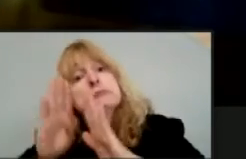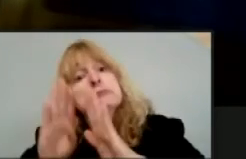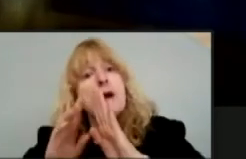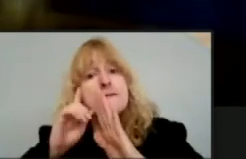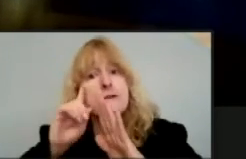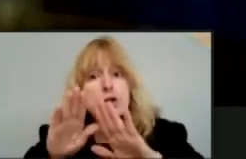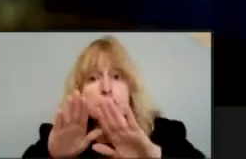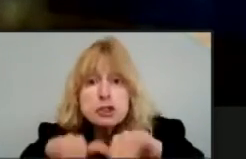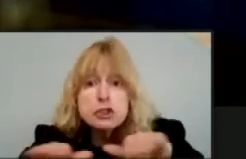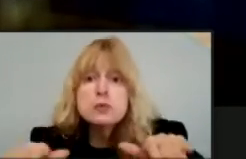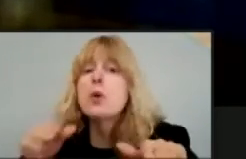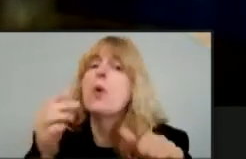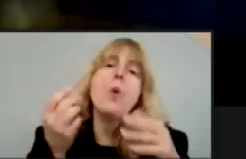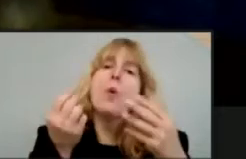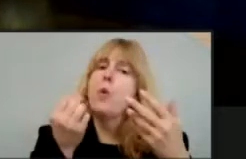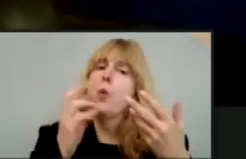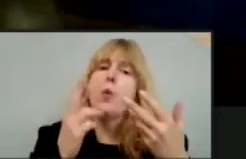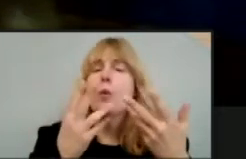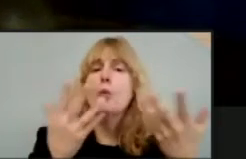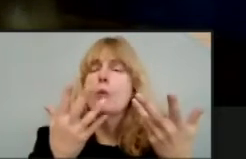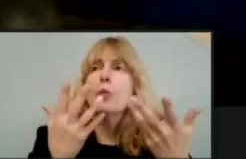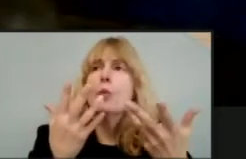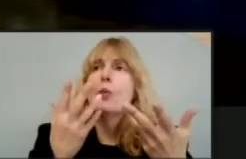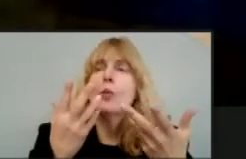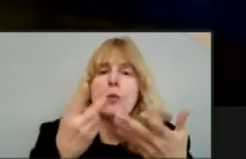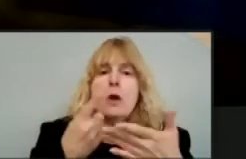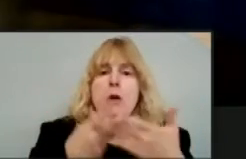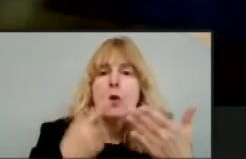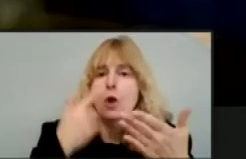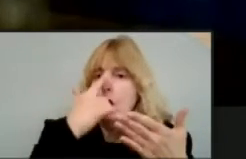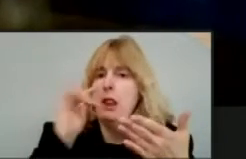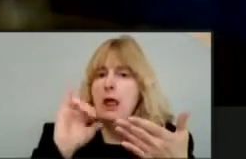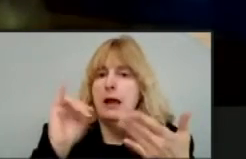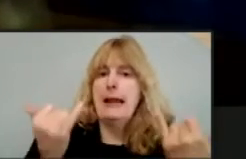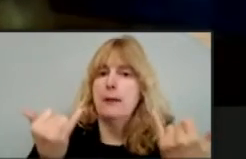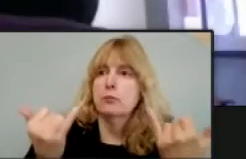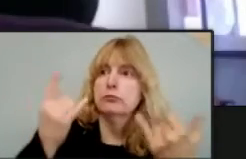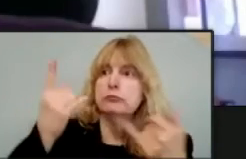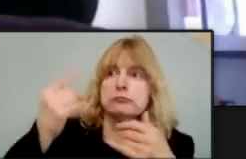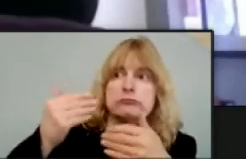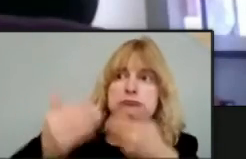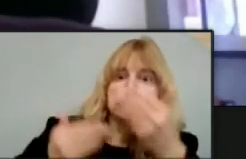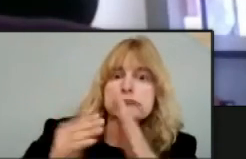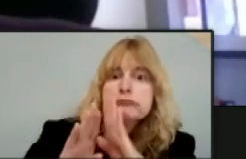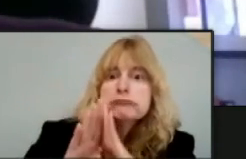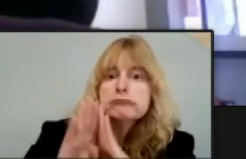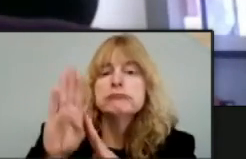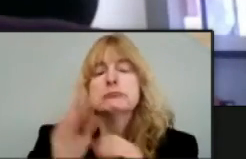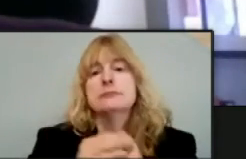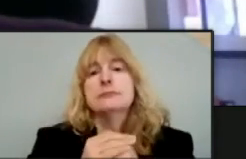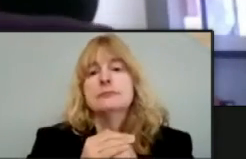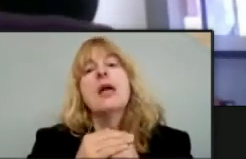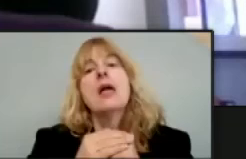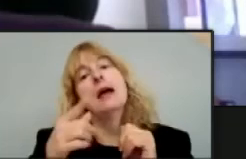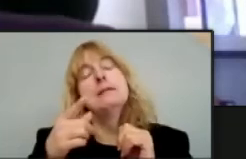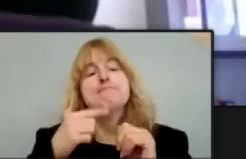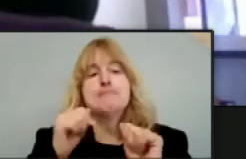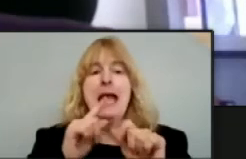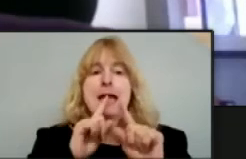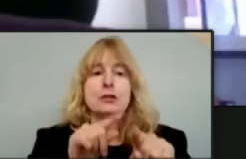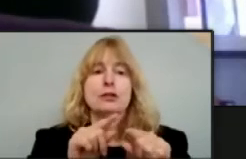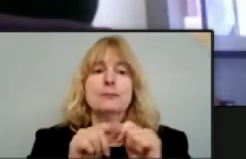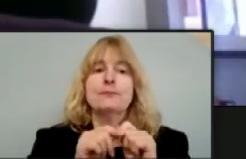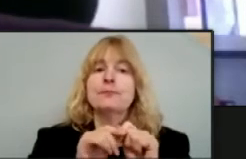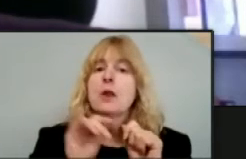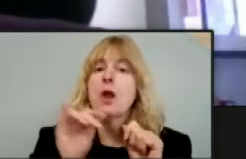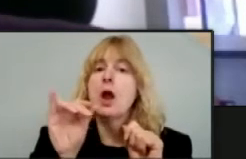is, what is the progress? How's it going? Yes, so I can answer that. Let me also